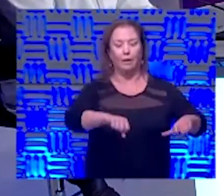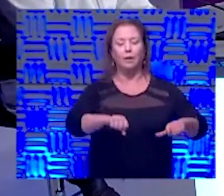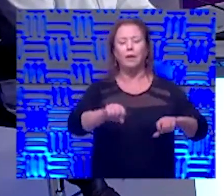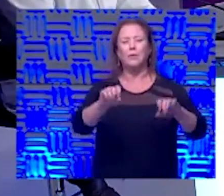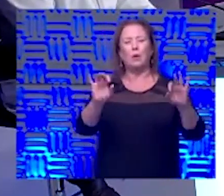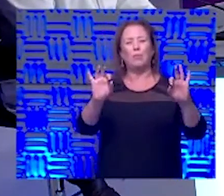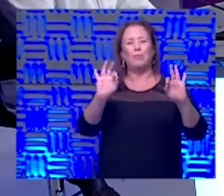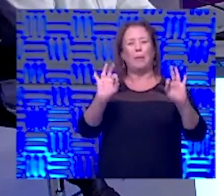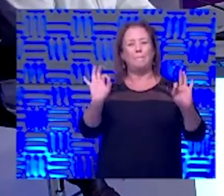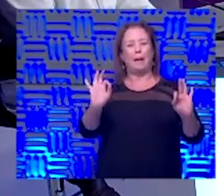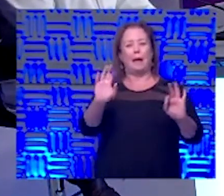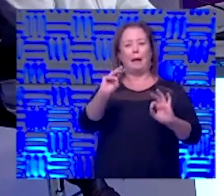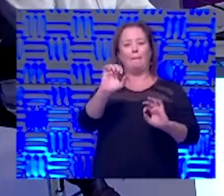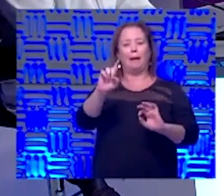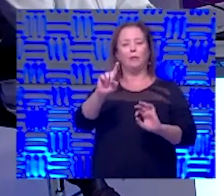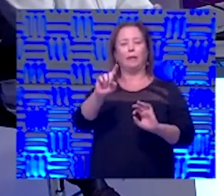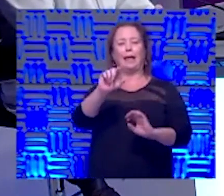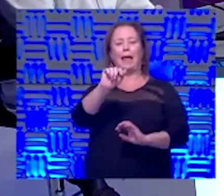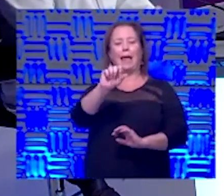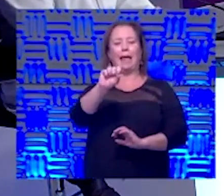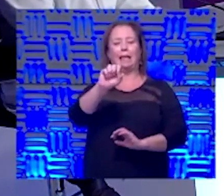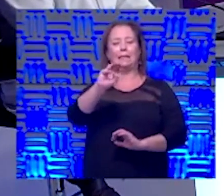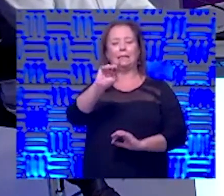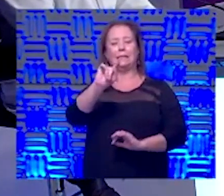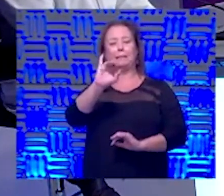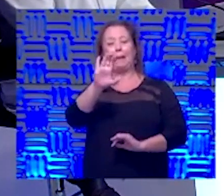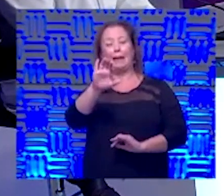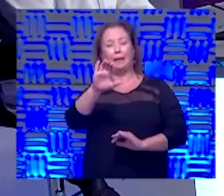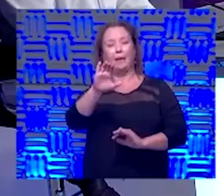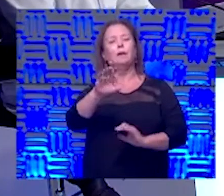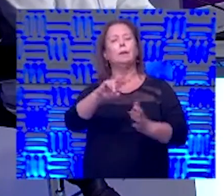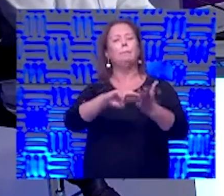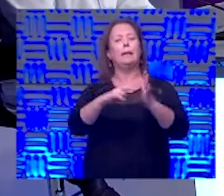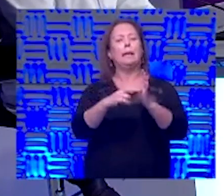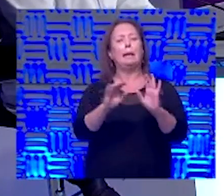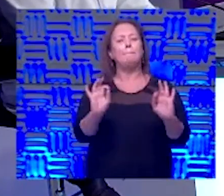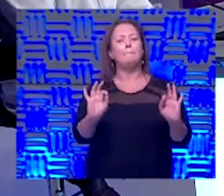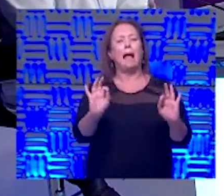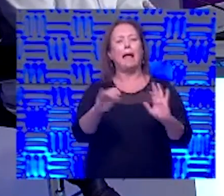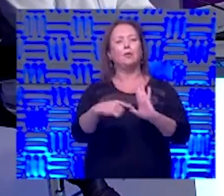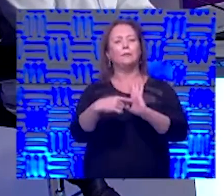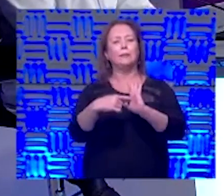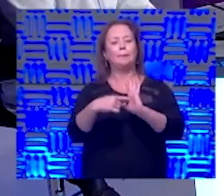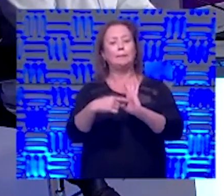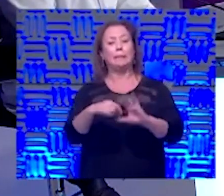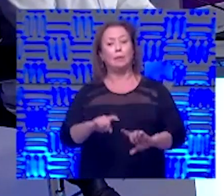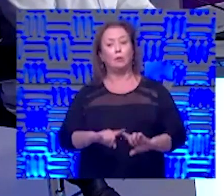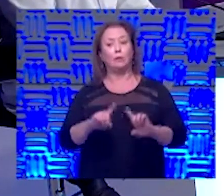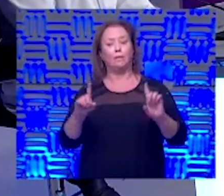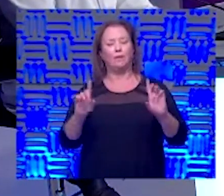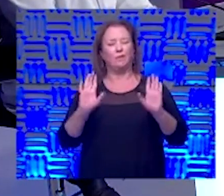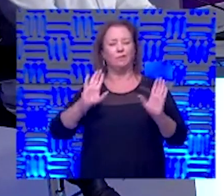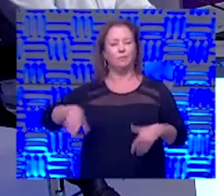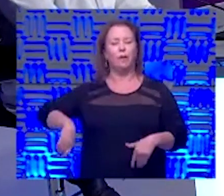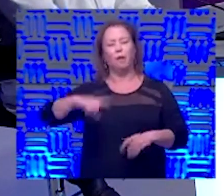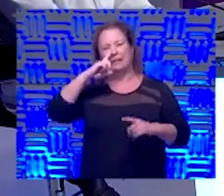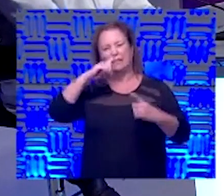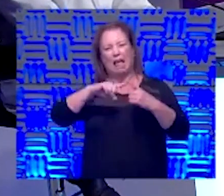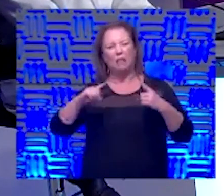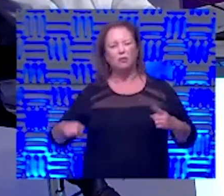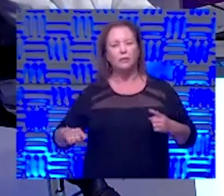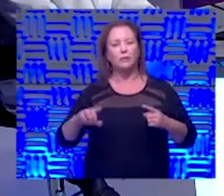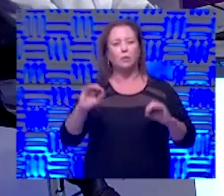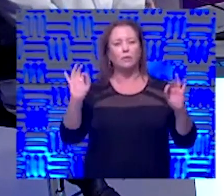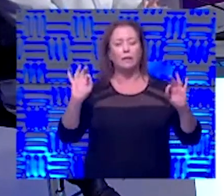well, we're saying asymptomatic, but it could really just be very mild symptoms that are different that they are going to write off as allergies. How do